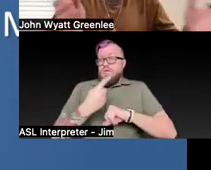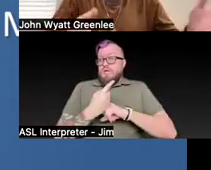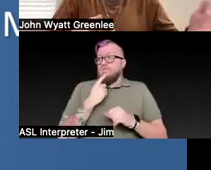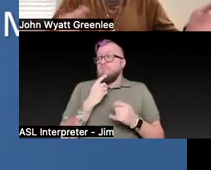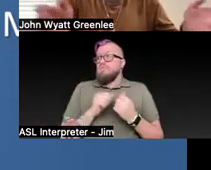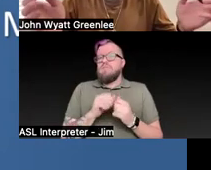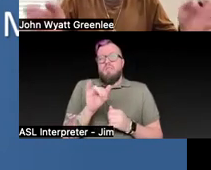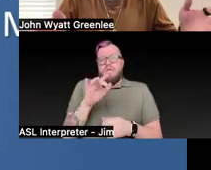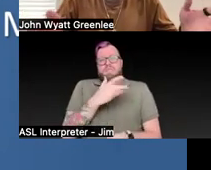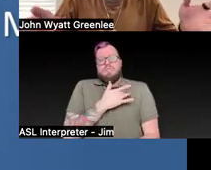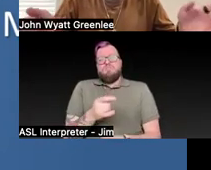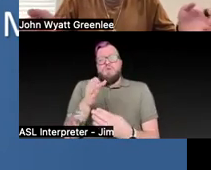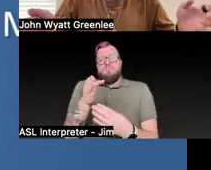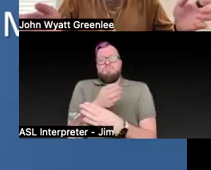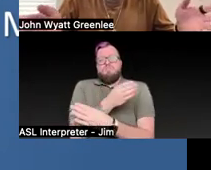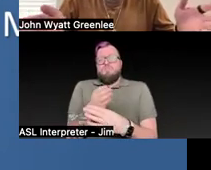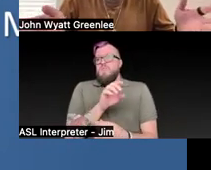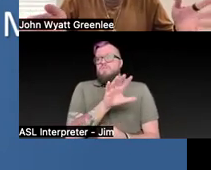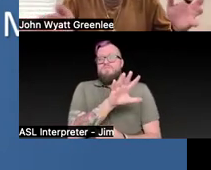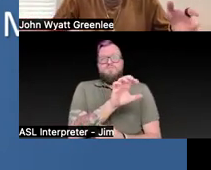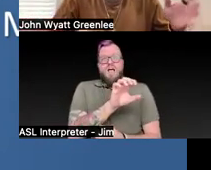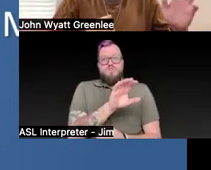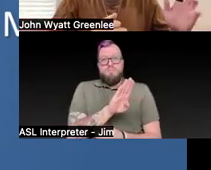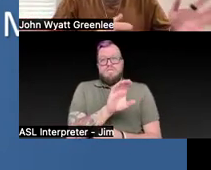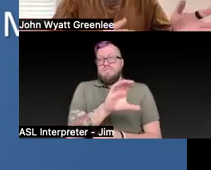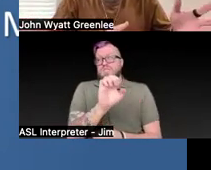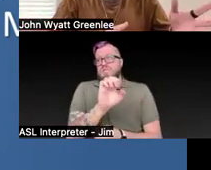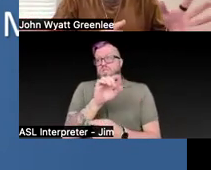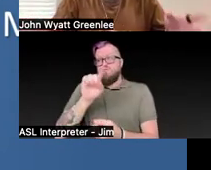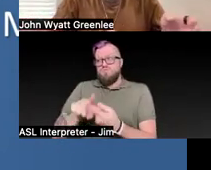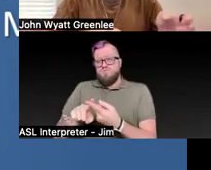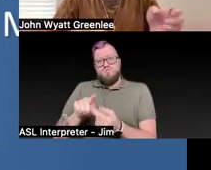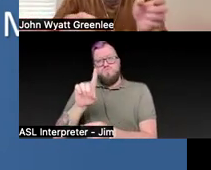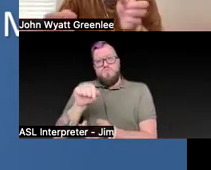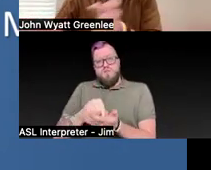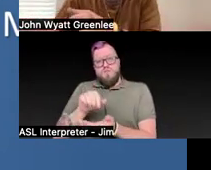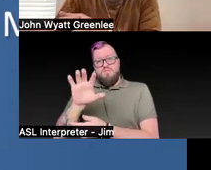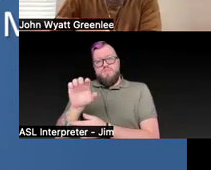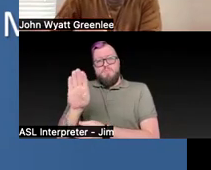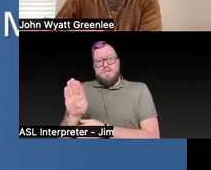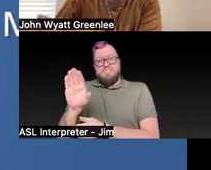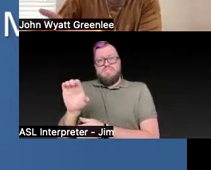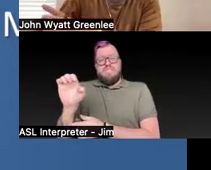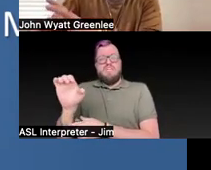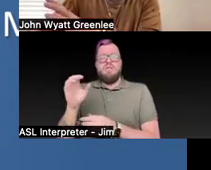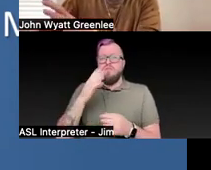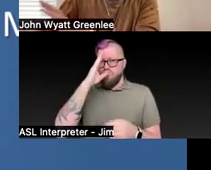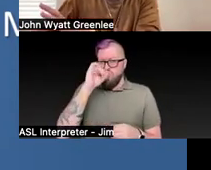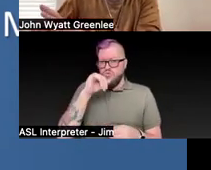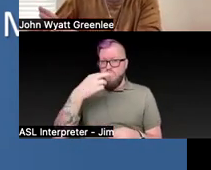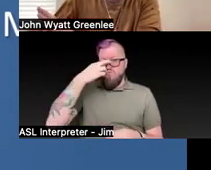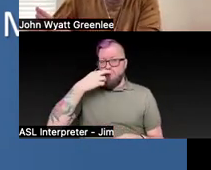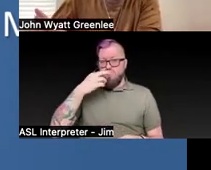about 500 and 1500. We sometimes think of as like between the fall of the Roman Empire and roughly when